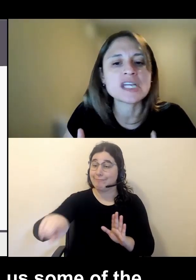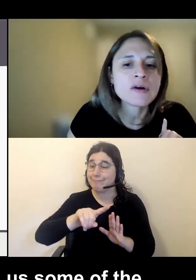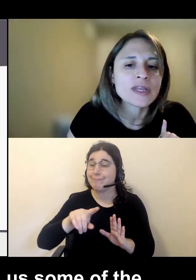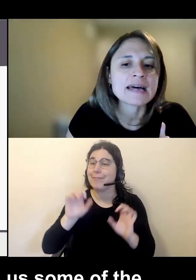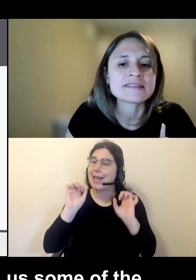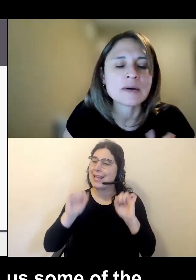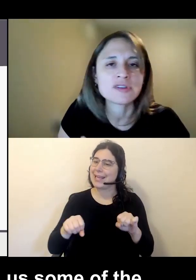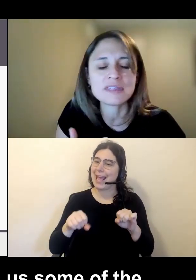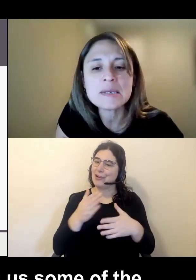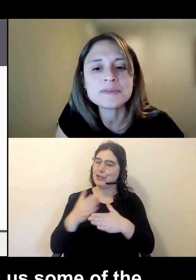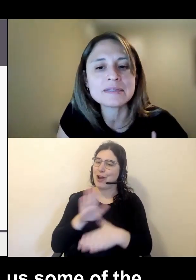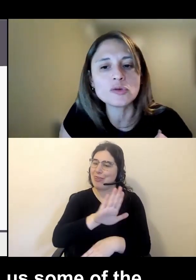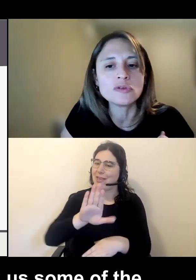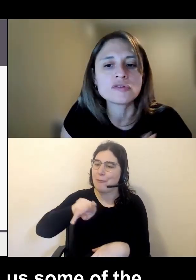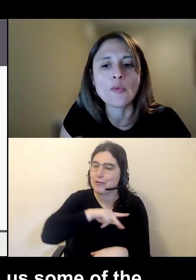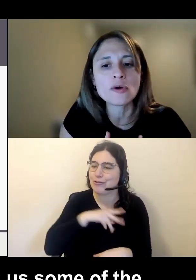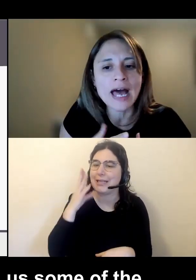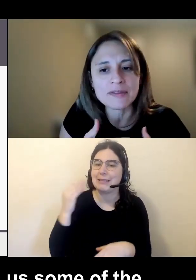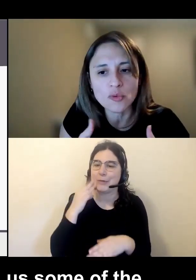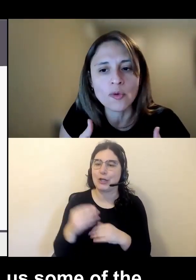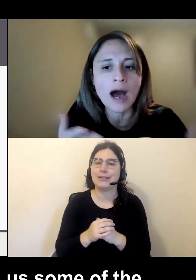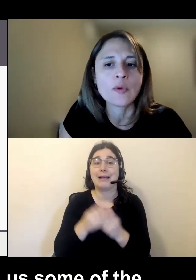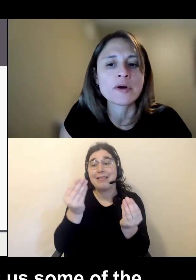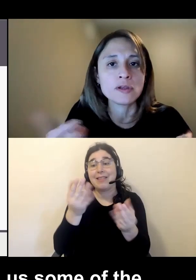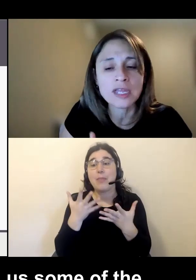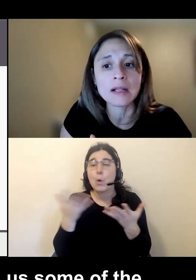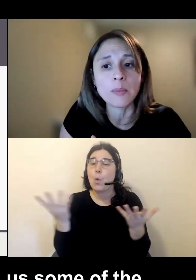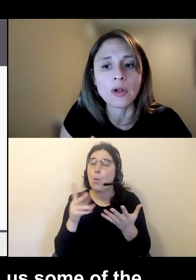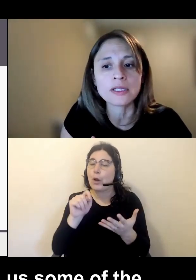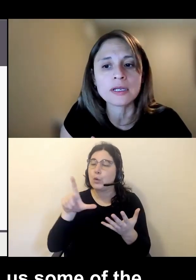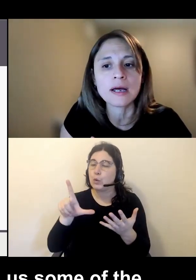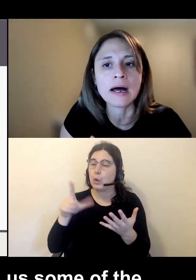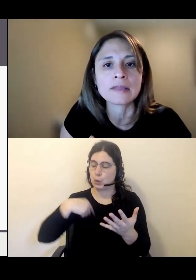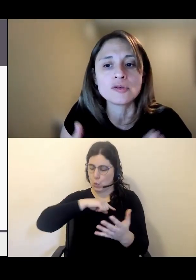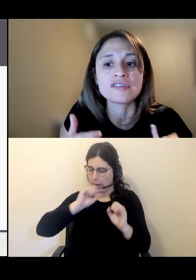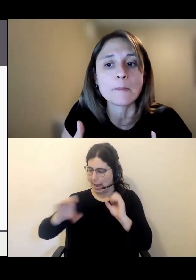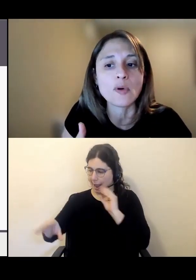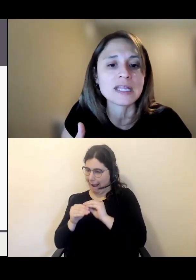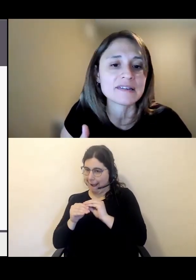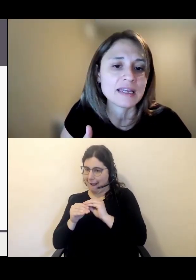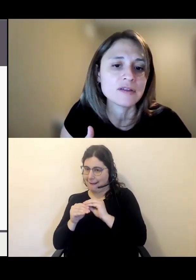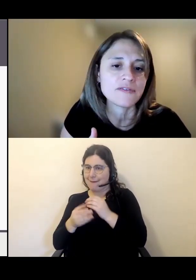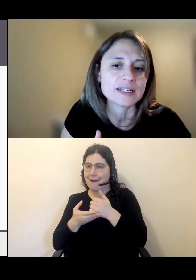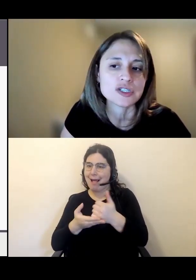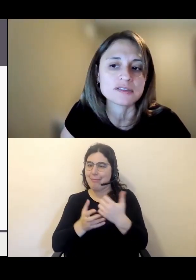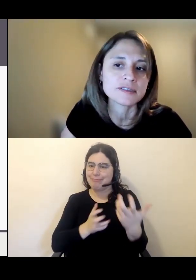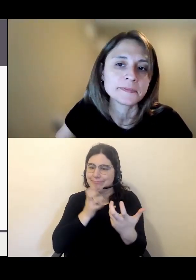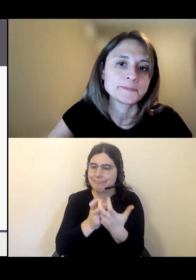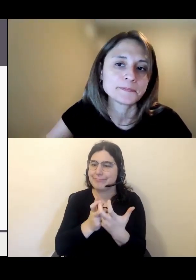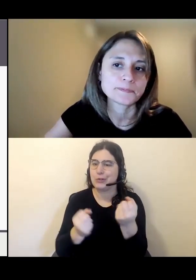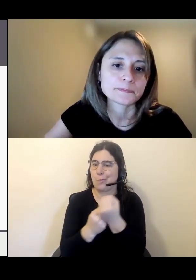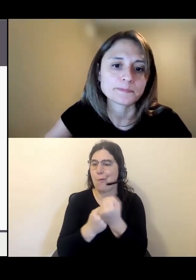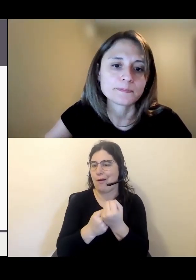and share with us some of the tips and tools we could add to our UDL Vault to support executive